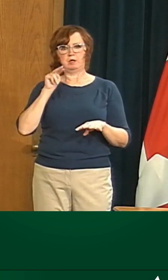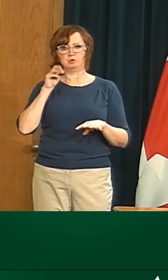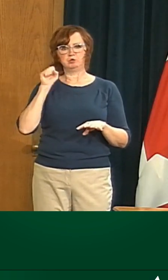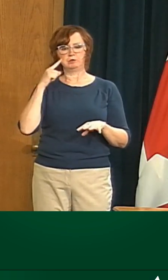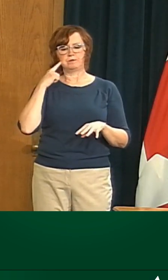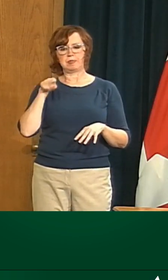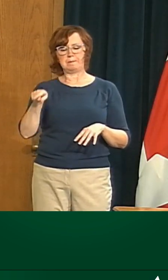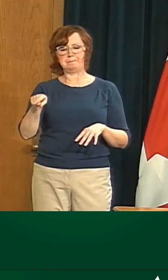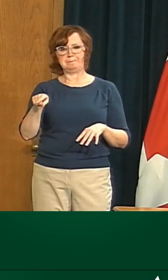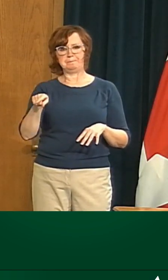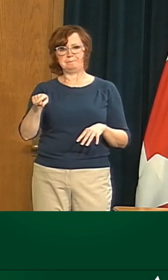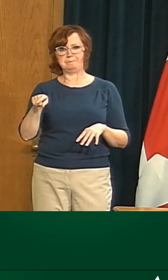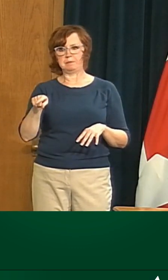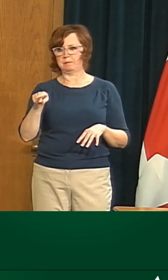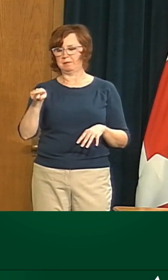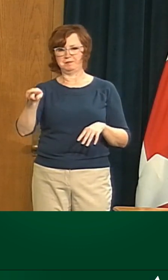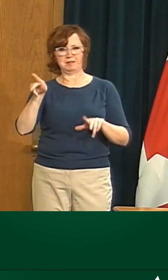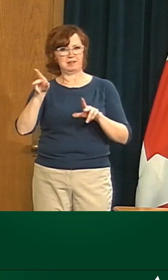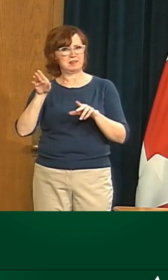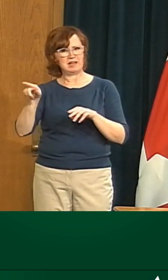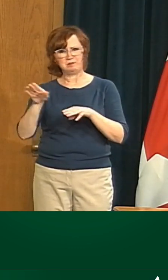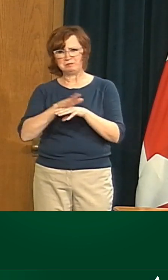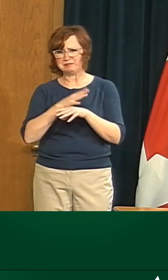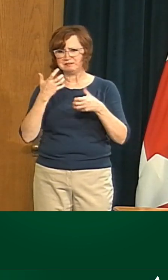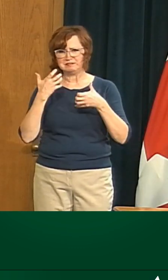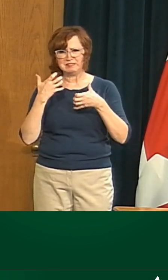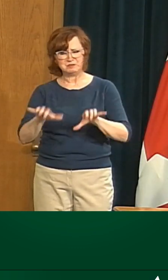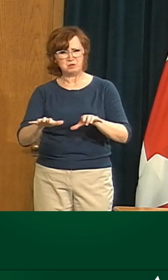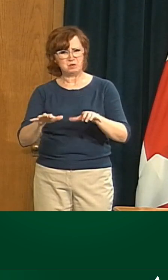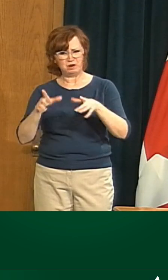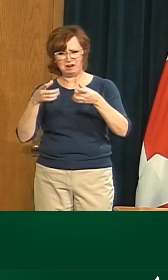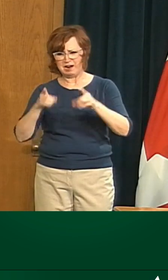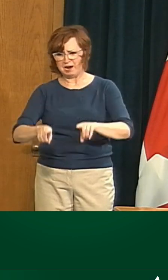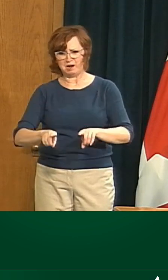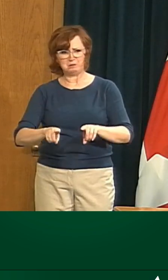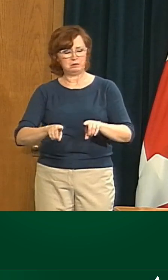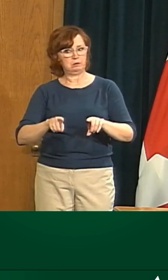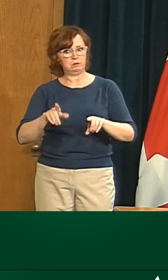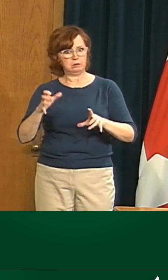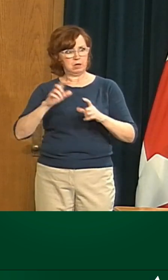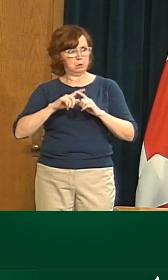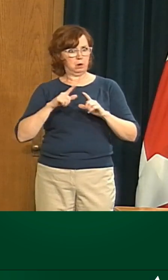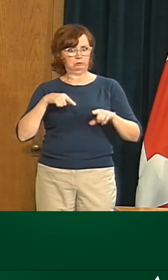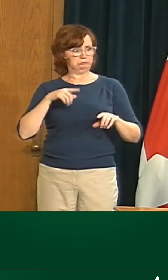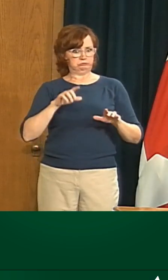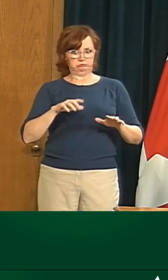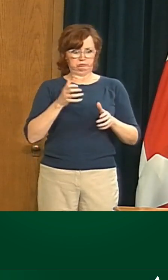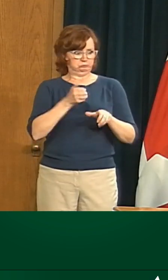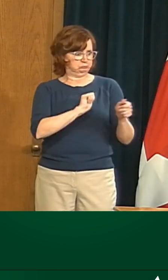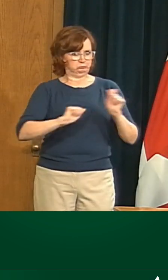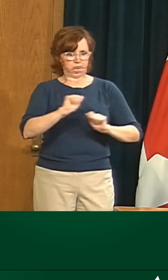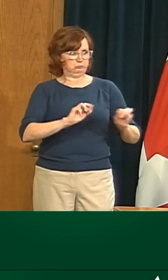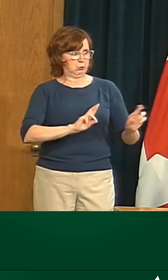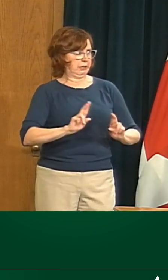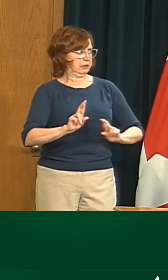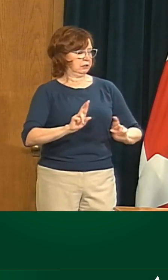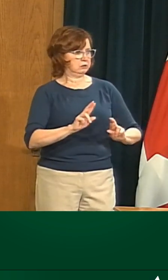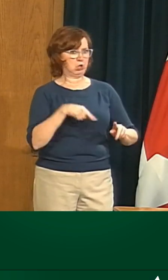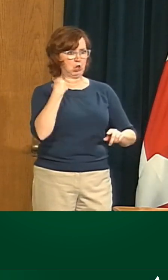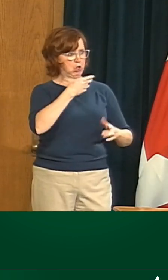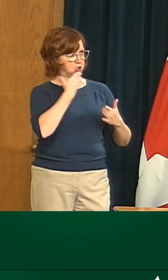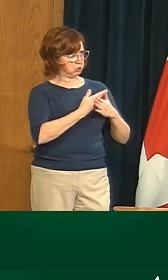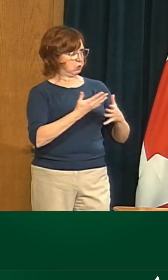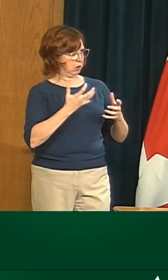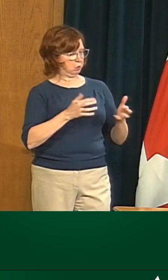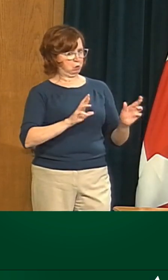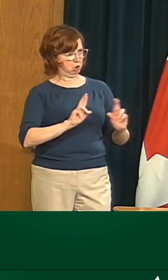do to ensure that they are minimizing the risk, minimizing the spread, as we have been doing for the last number of